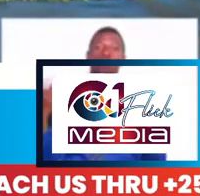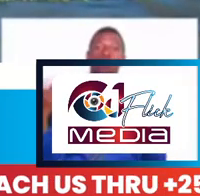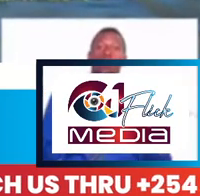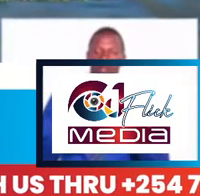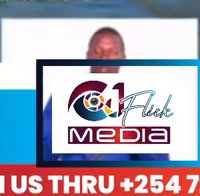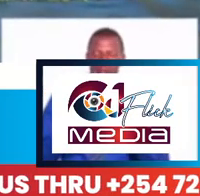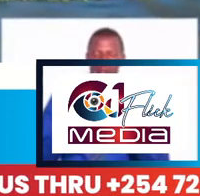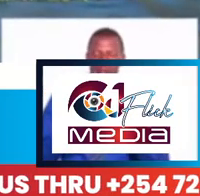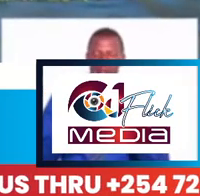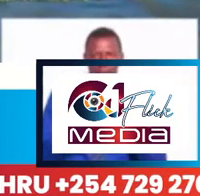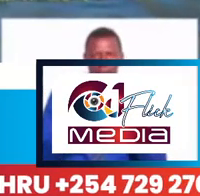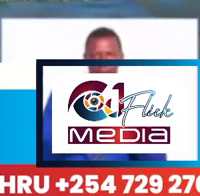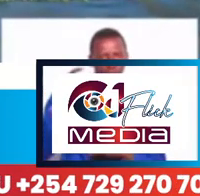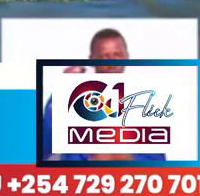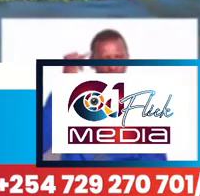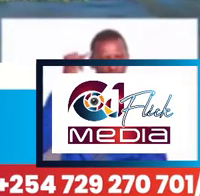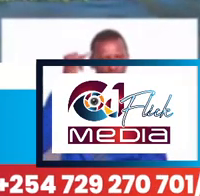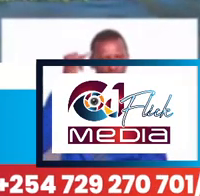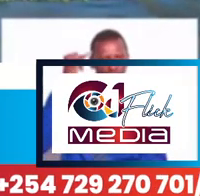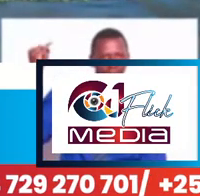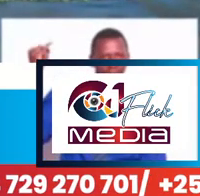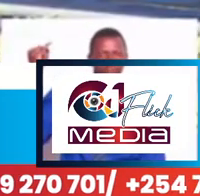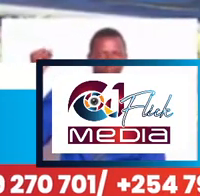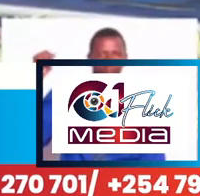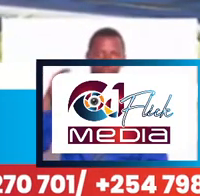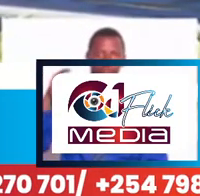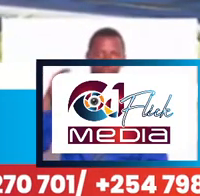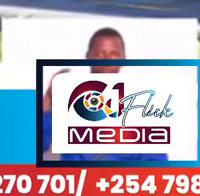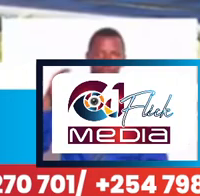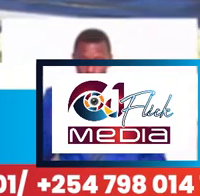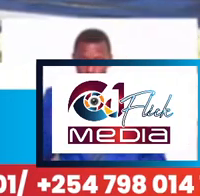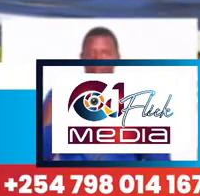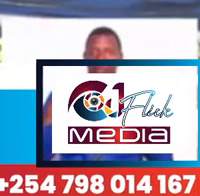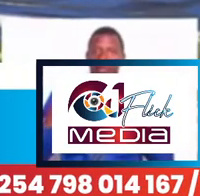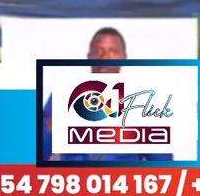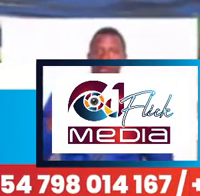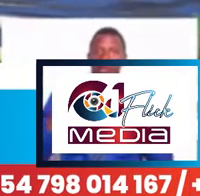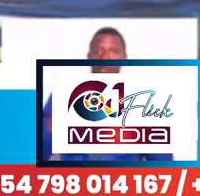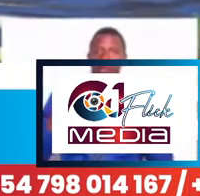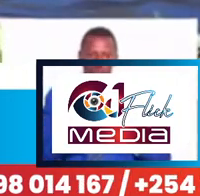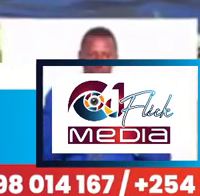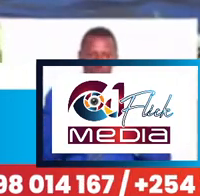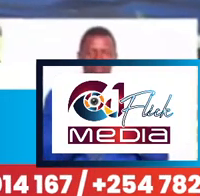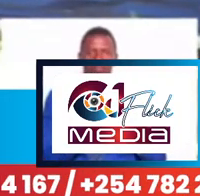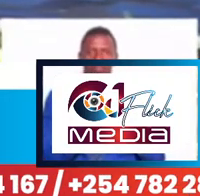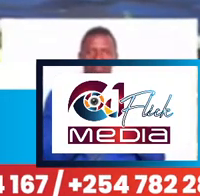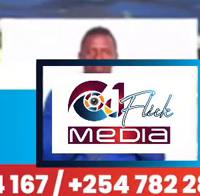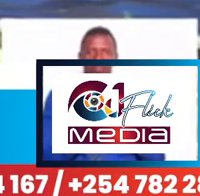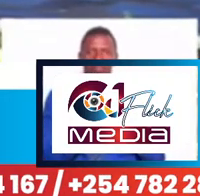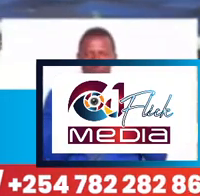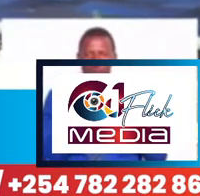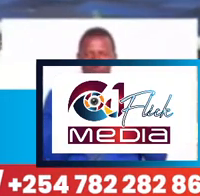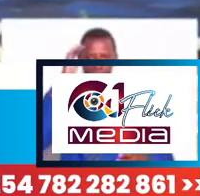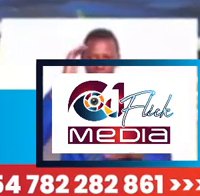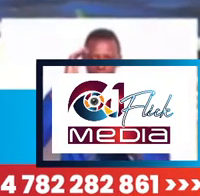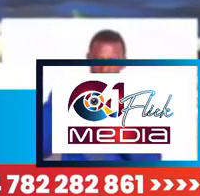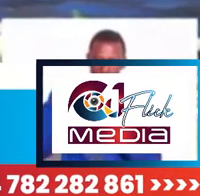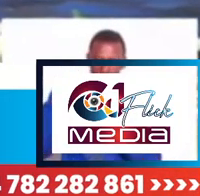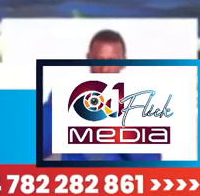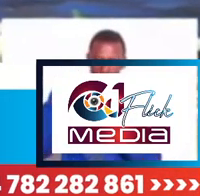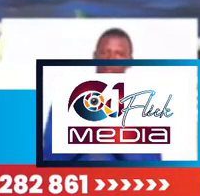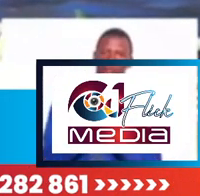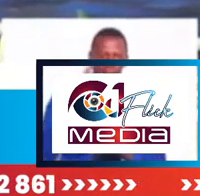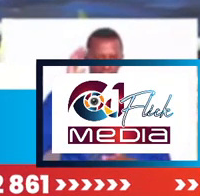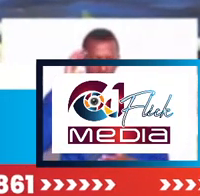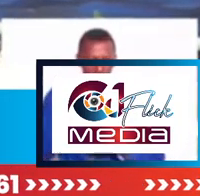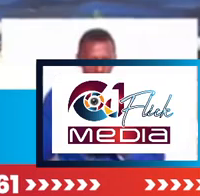just imagine you have your partner who believes in prayer, who believes in